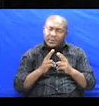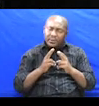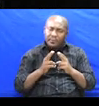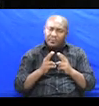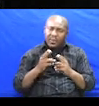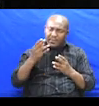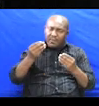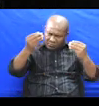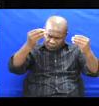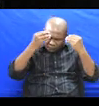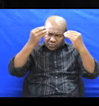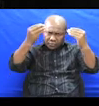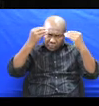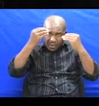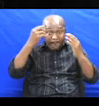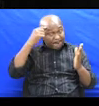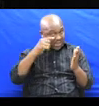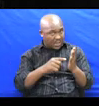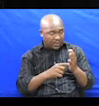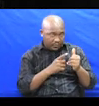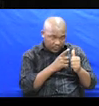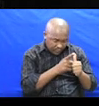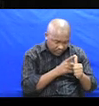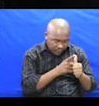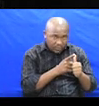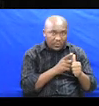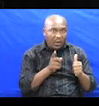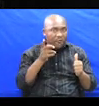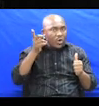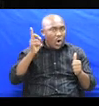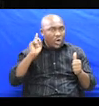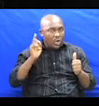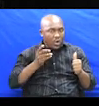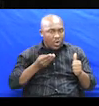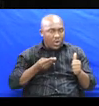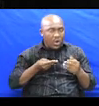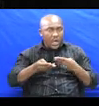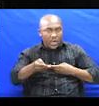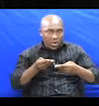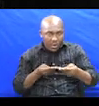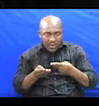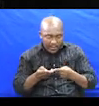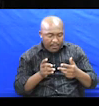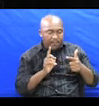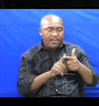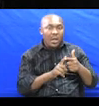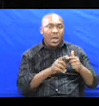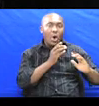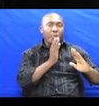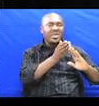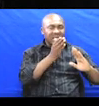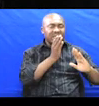today we have discussed, or we have learned, the meaning of colonial economy, Also,